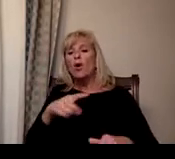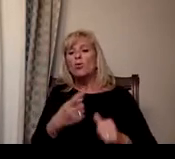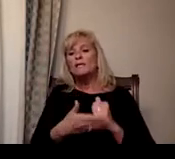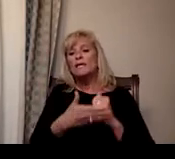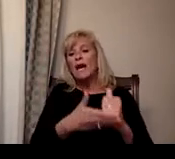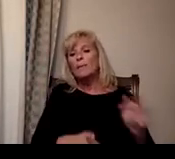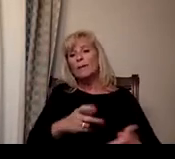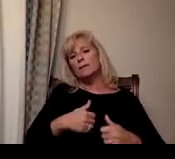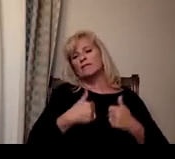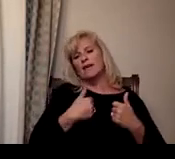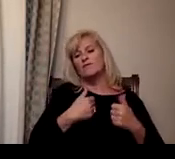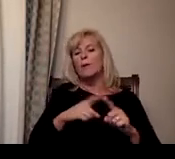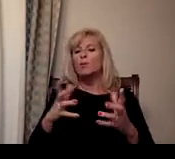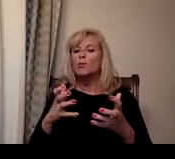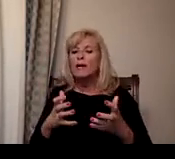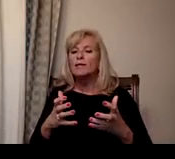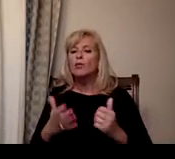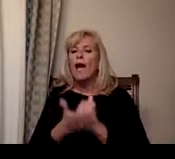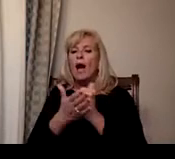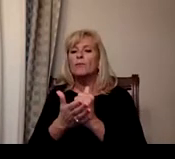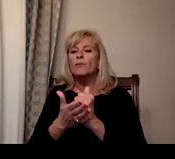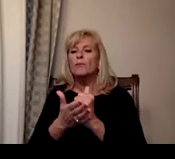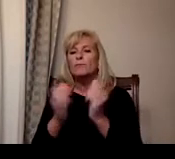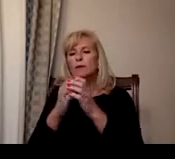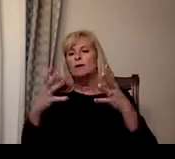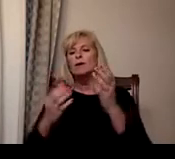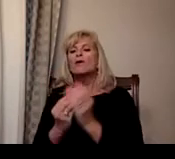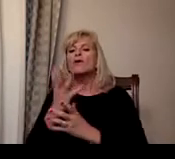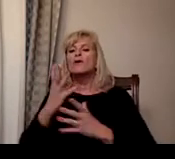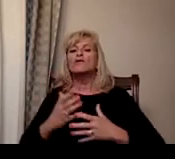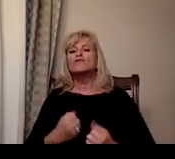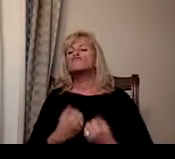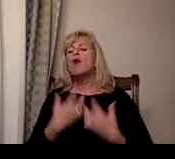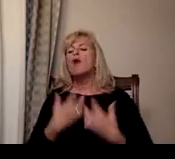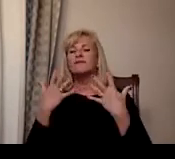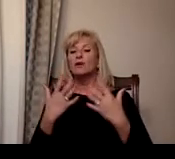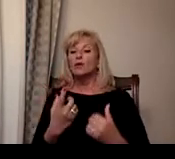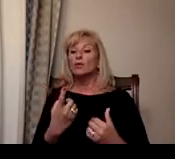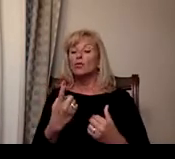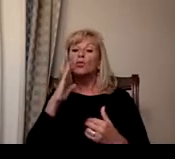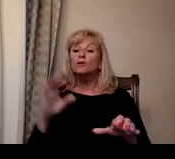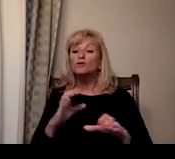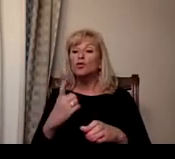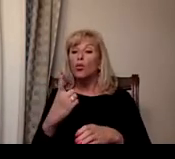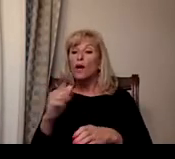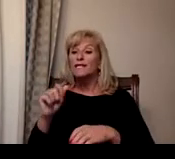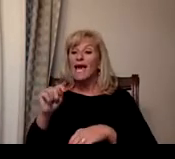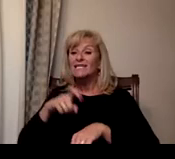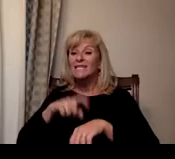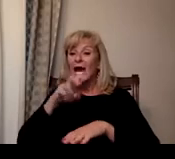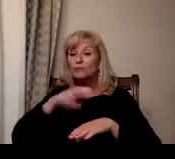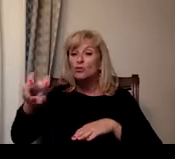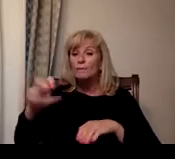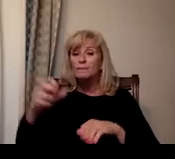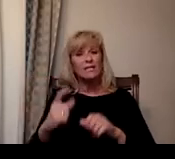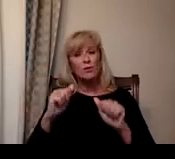the globe. So there will be trips. These will be our One at a Time trips where we will all get to go and